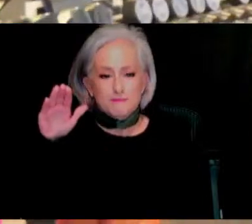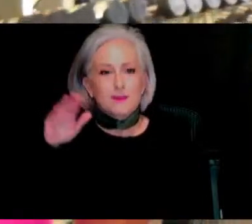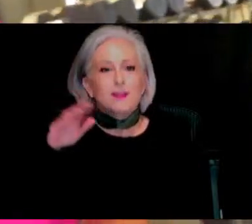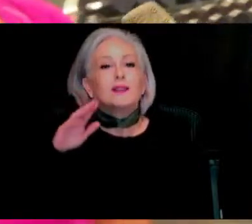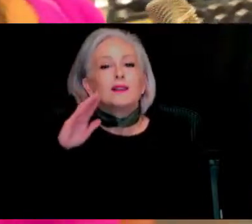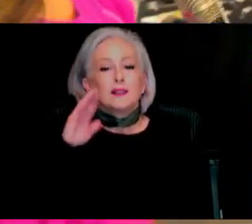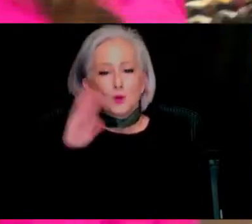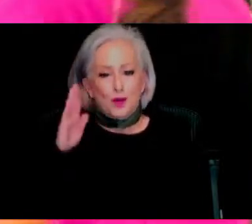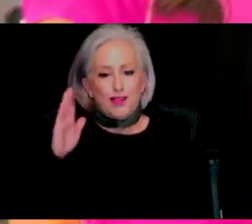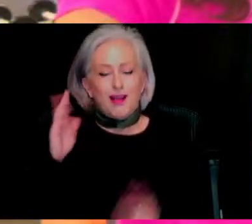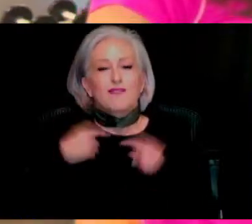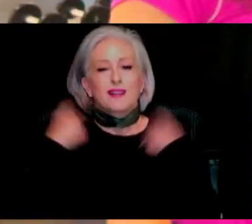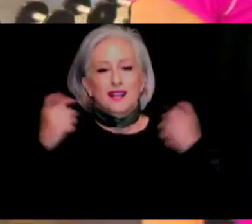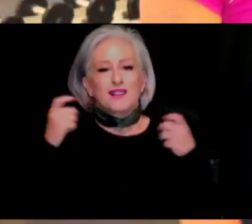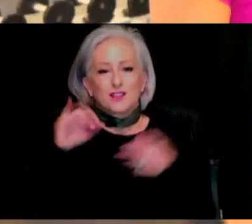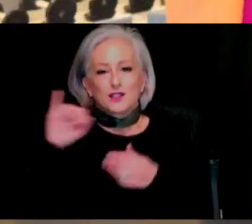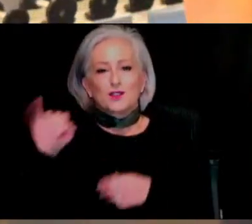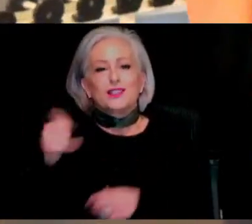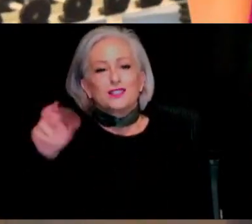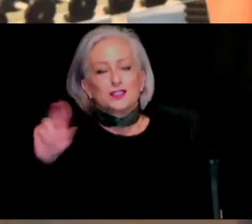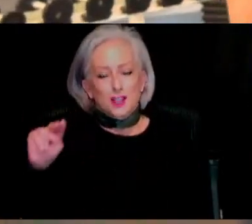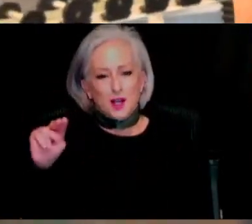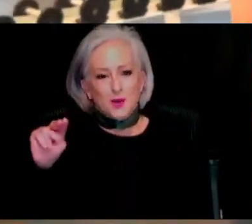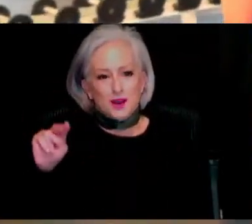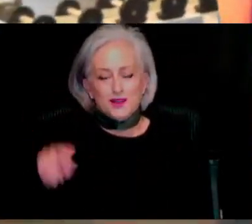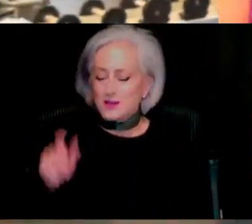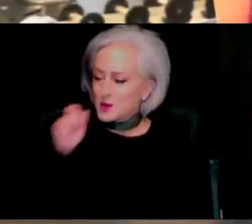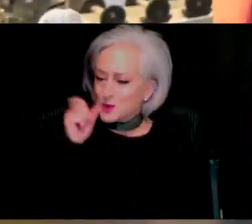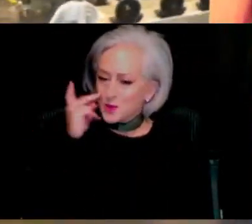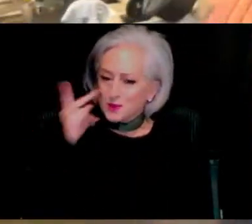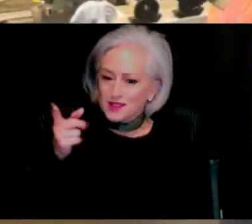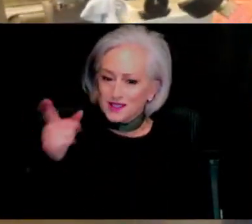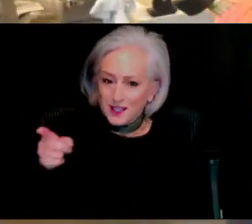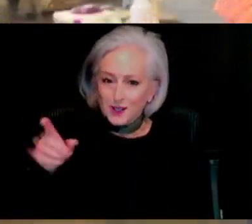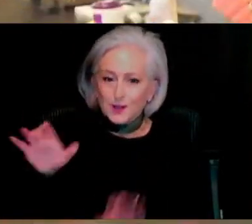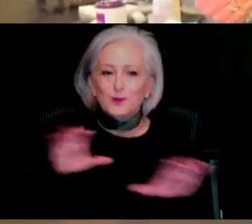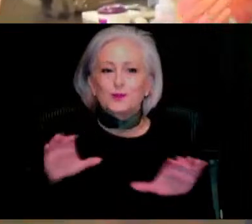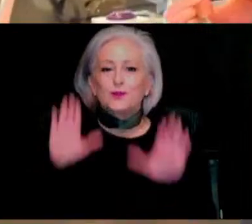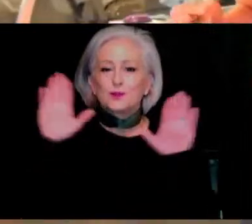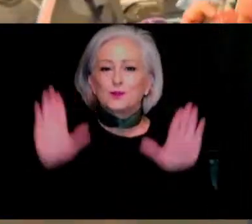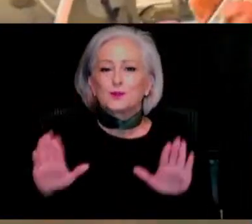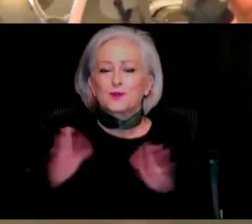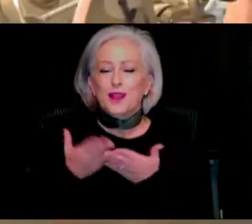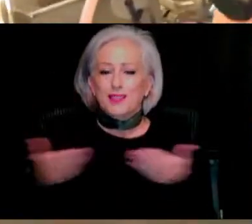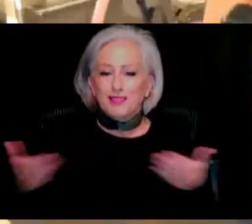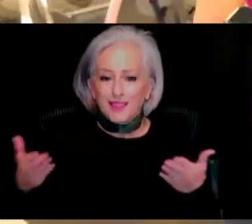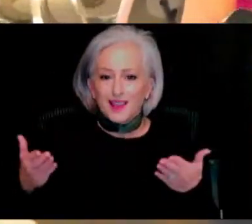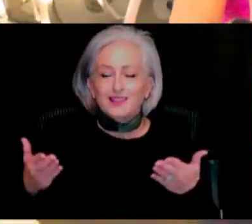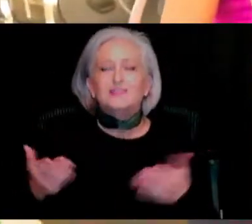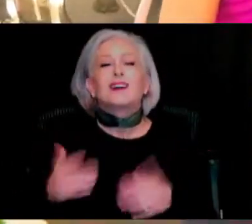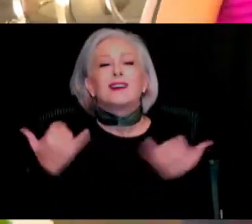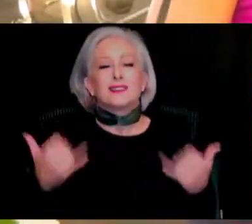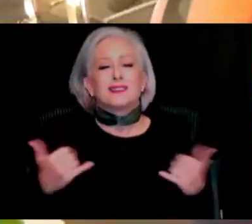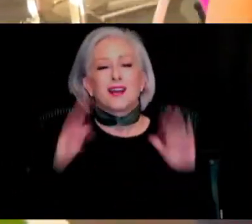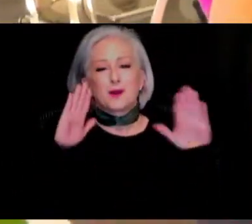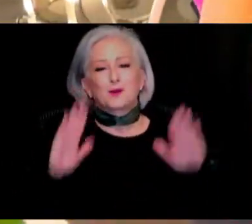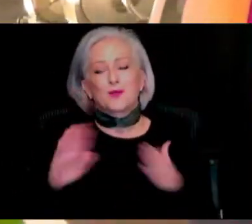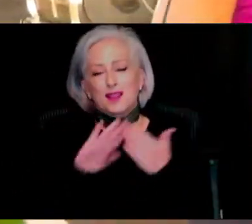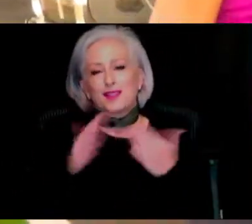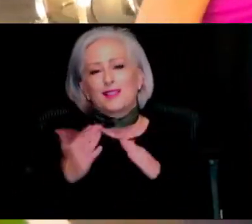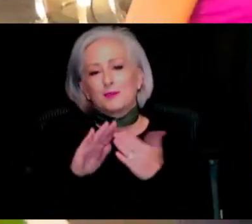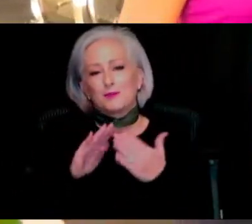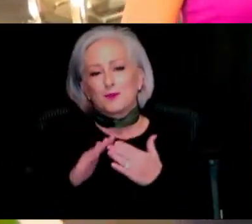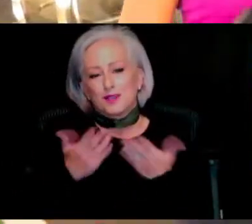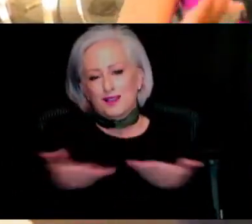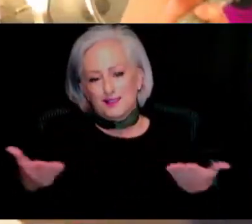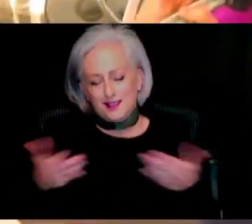so good to have you back, and it's so cool when we see people go do great things and then come home and do great things in the community. Let's talk about the Sports Medicine and